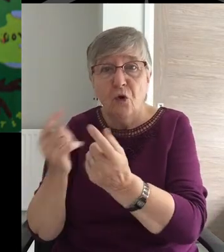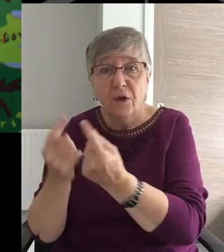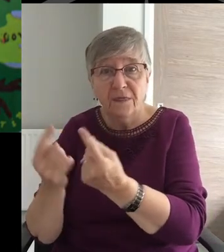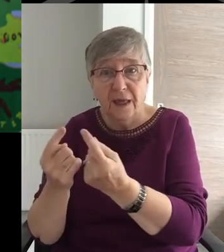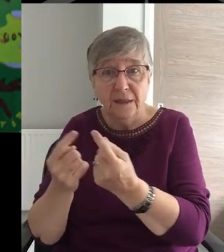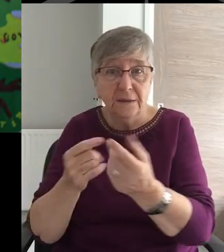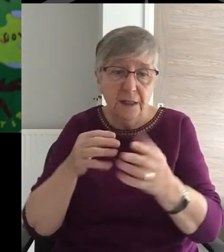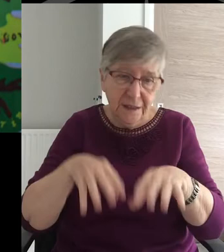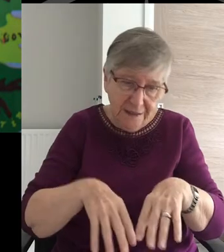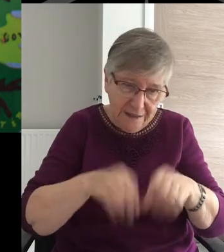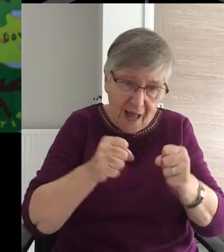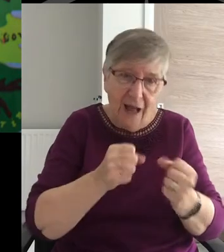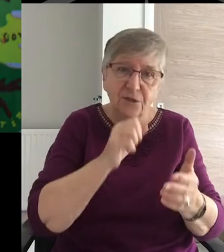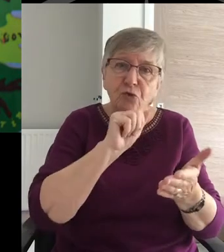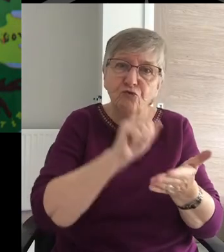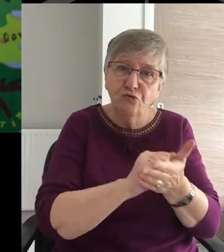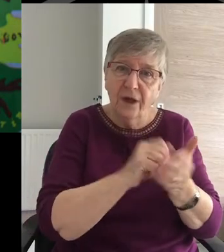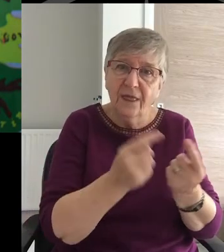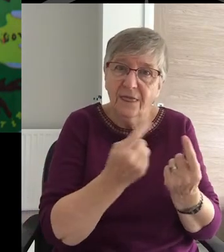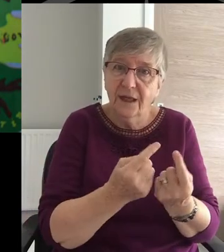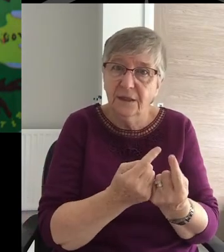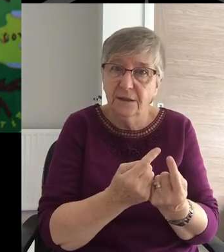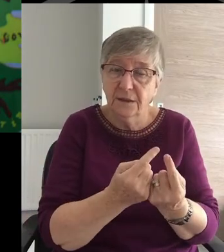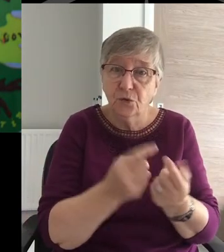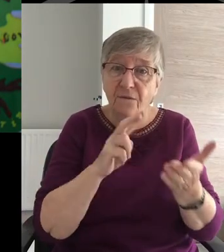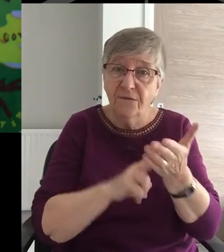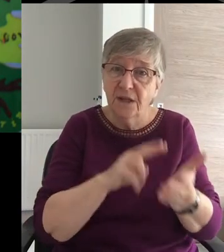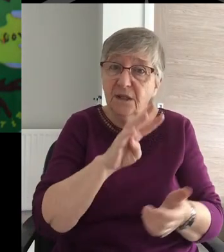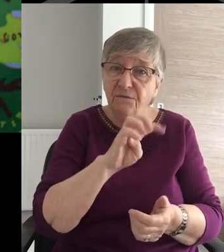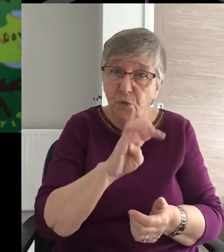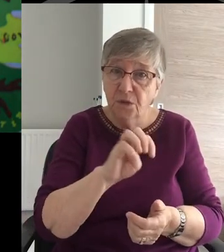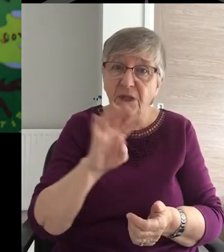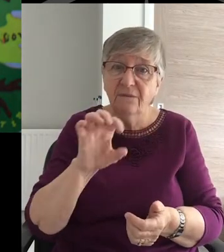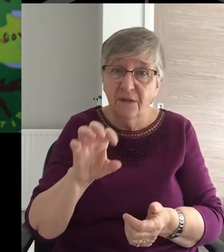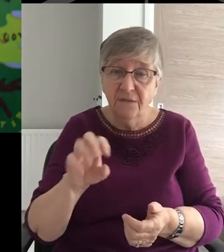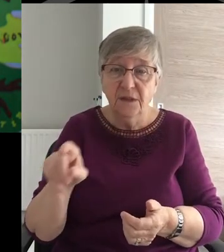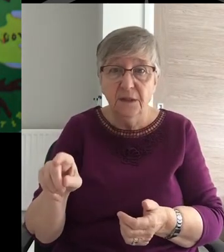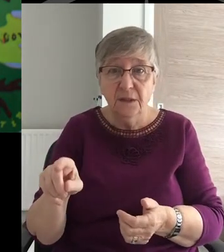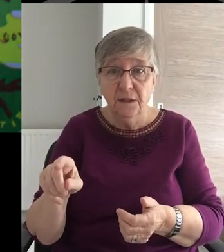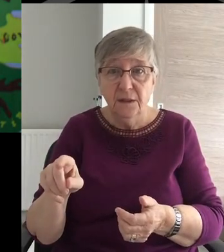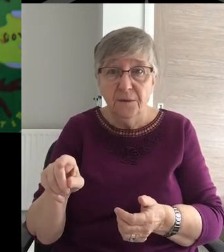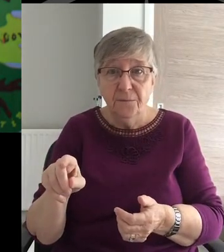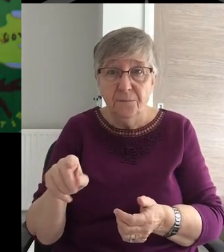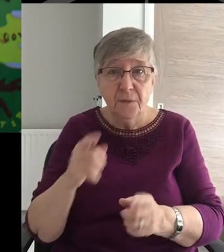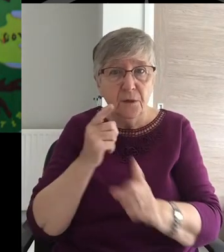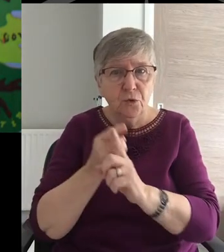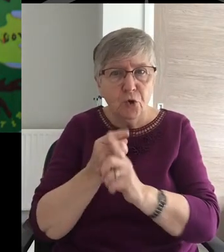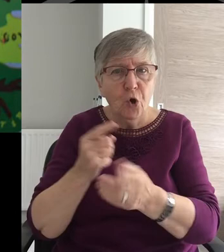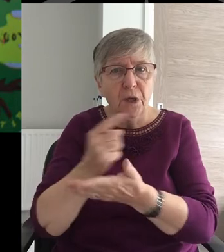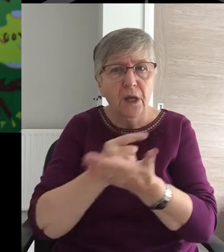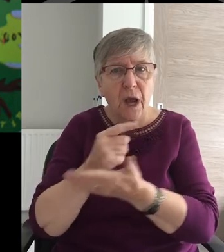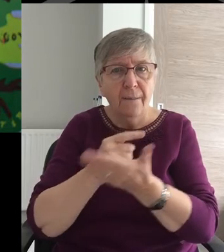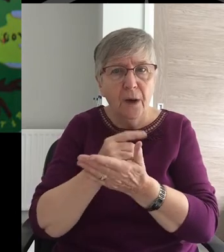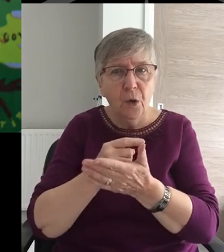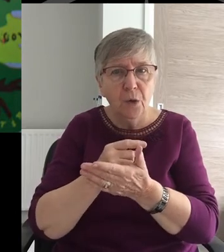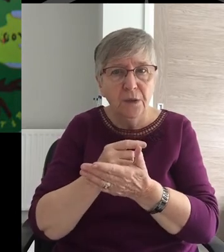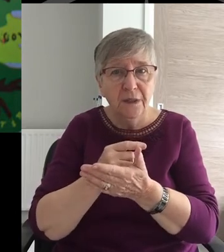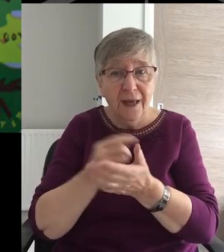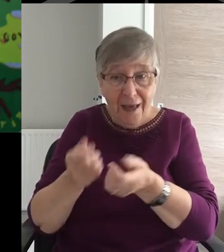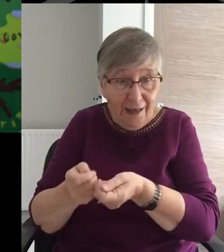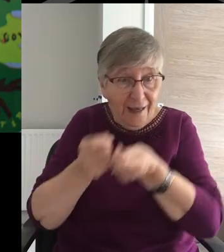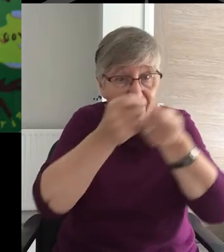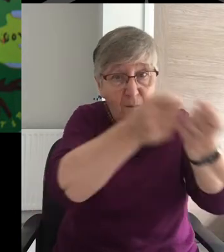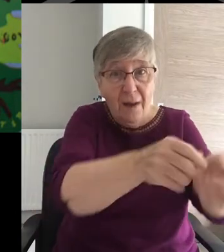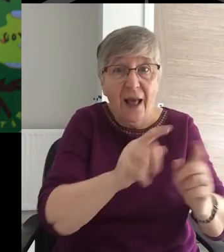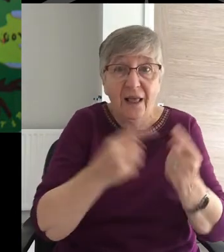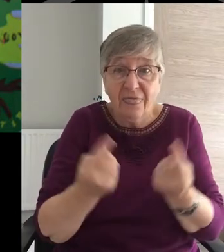place. And so verses 14 and 15, and It's talking about giving things back that had